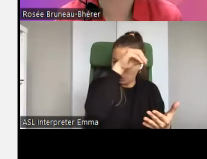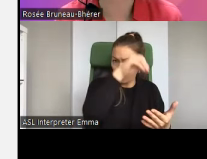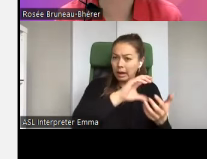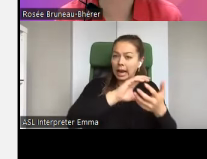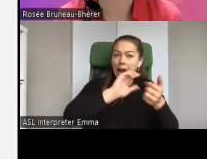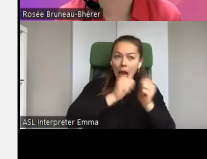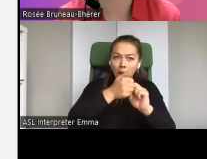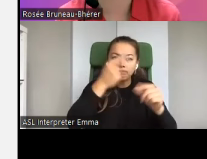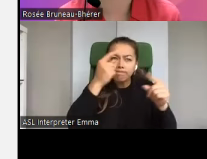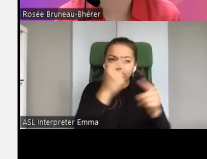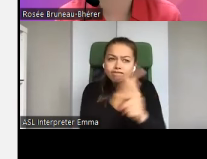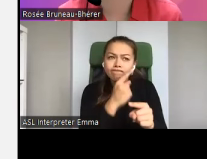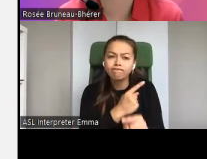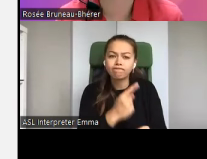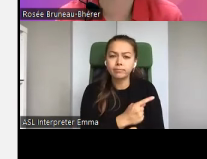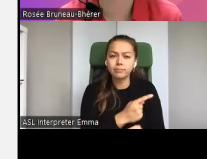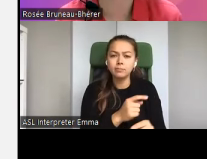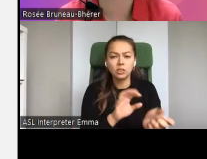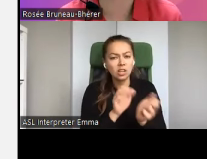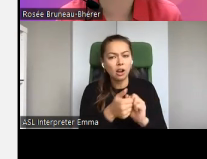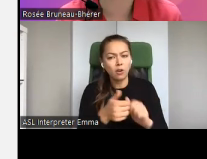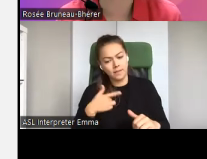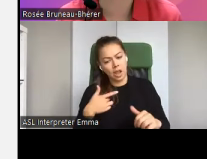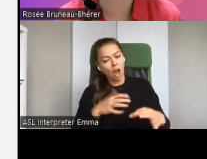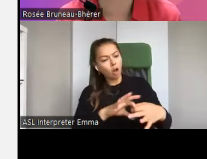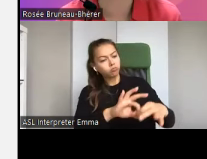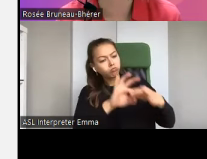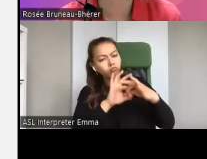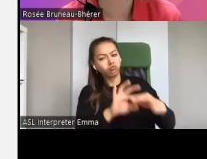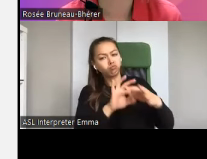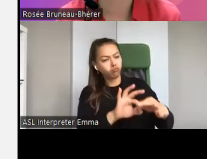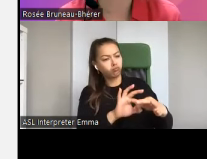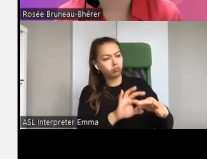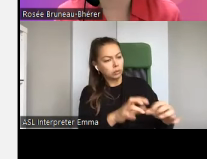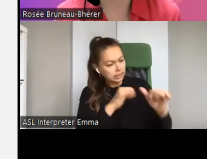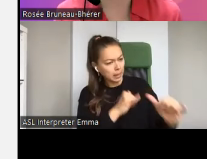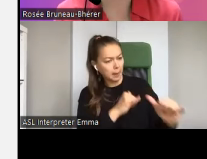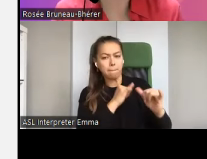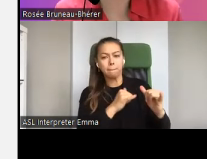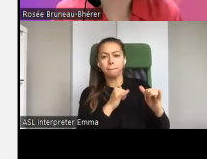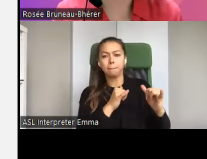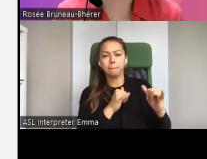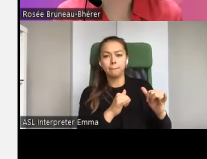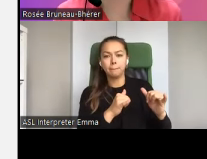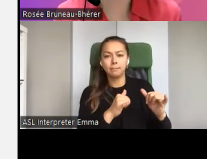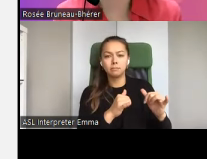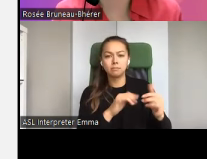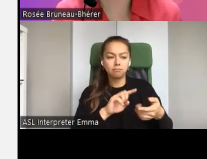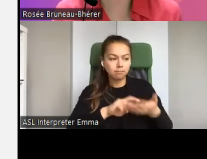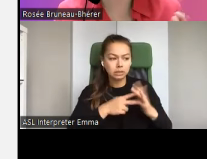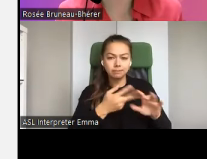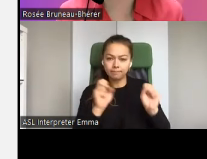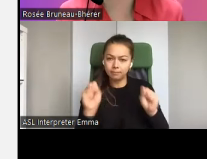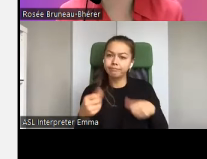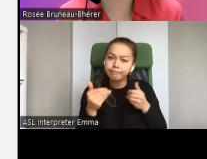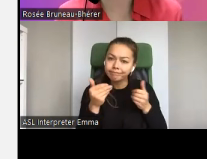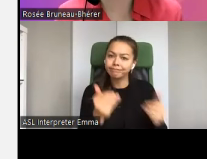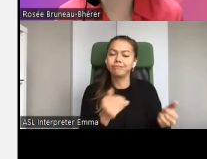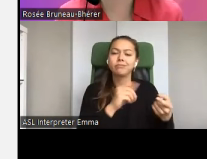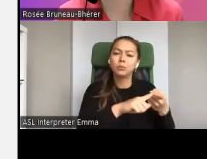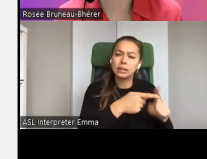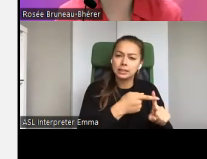relating to others that enable him to make friends and be close to his schoolmates. His understanding